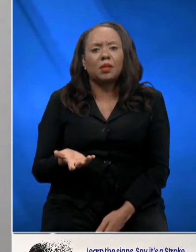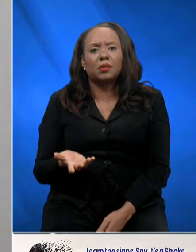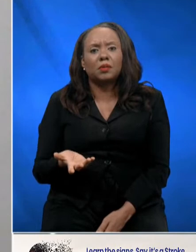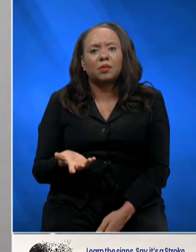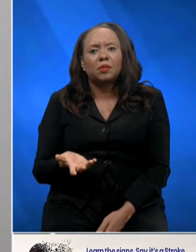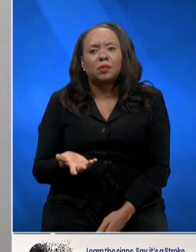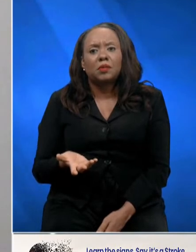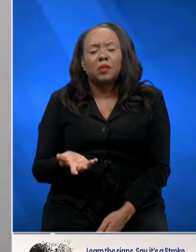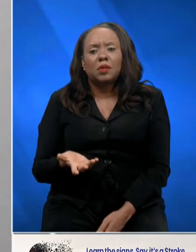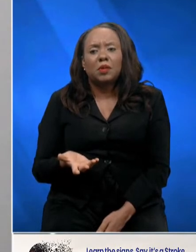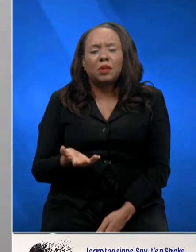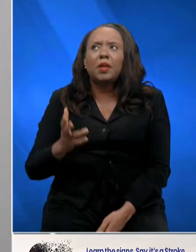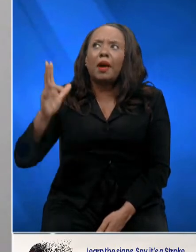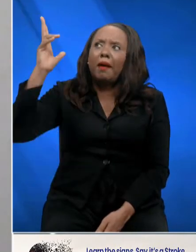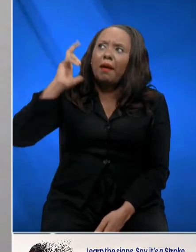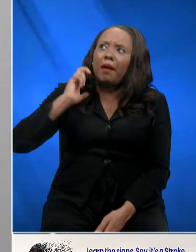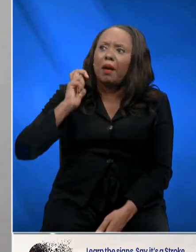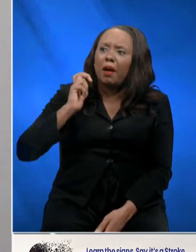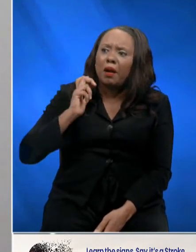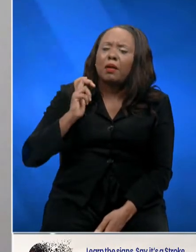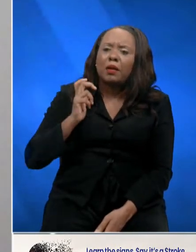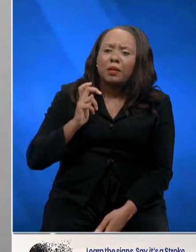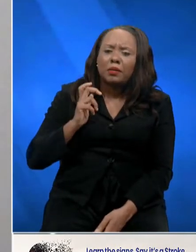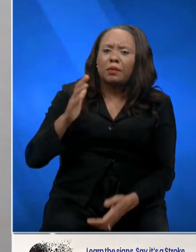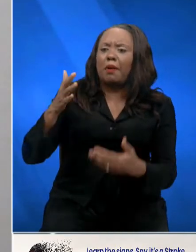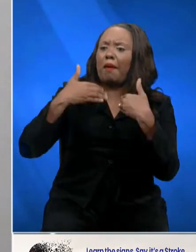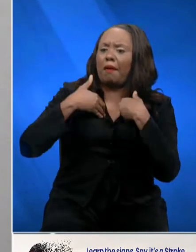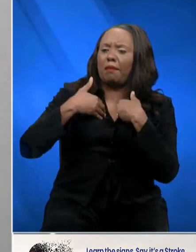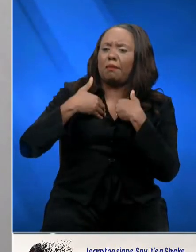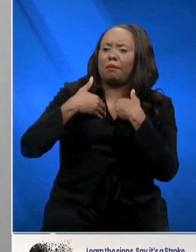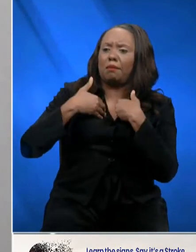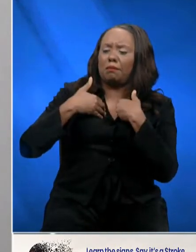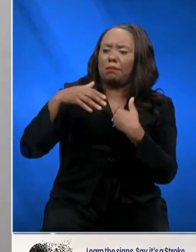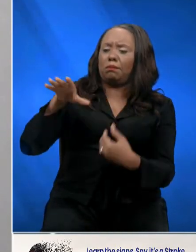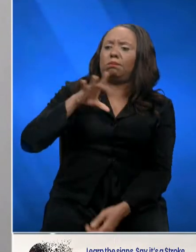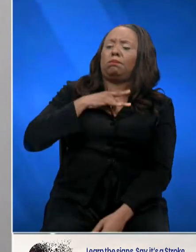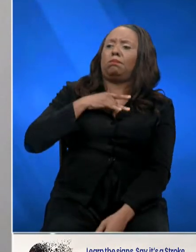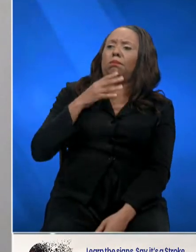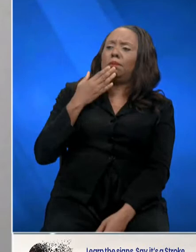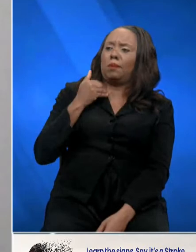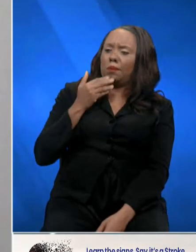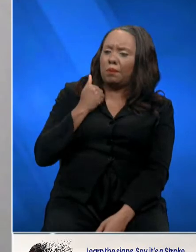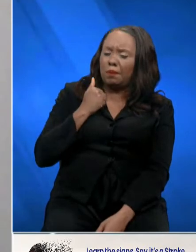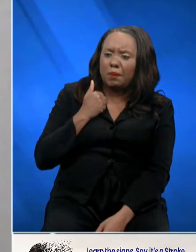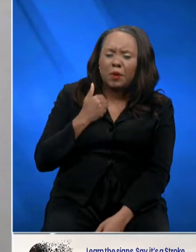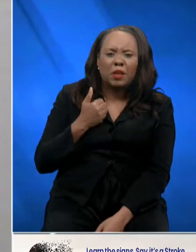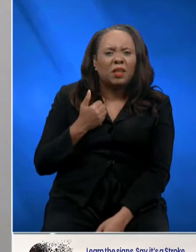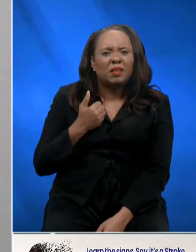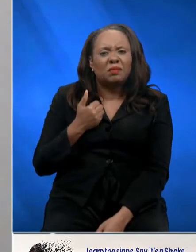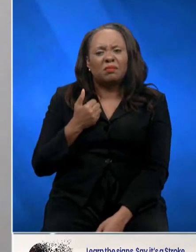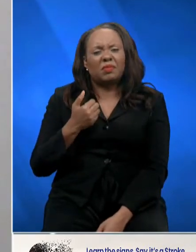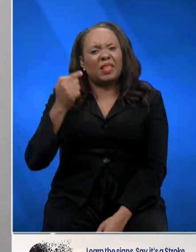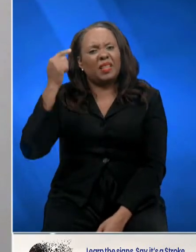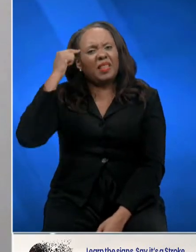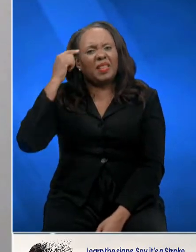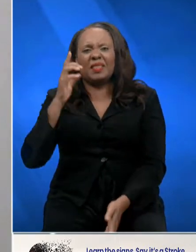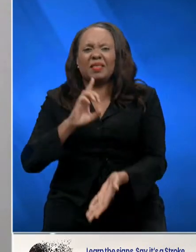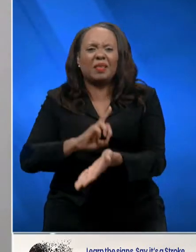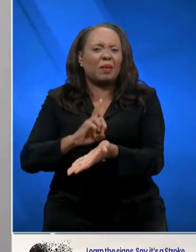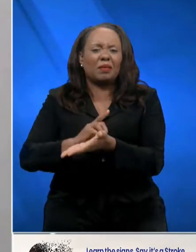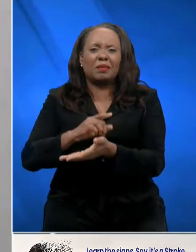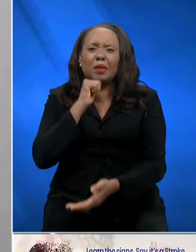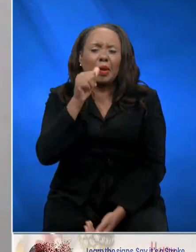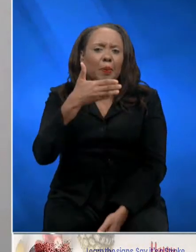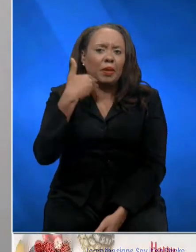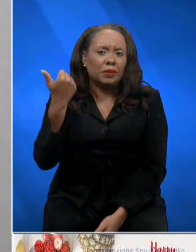were diagnosed with diabetes, and may not feel like they got the best treatment from their provider. And it's okay it